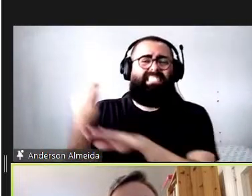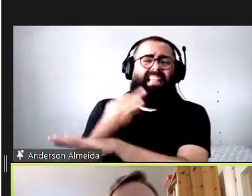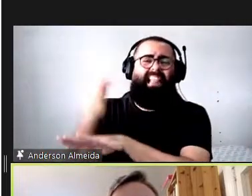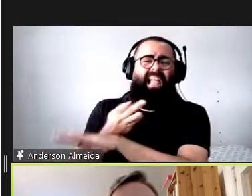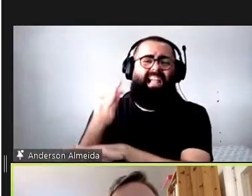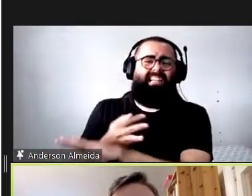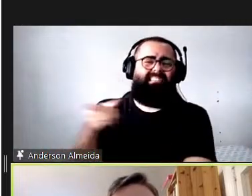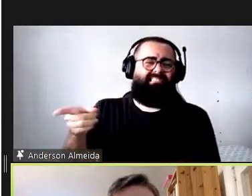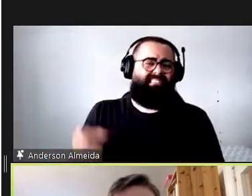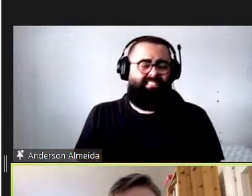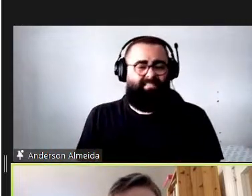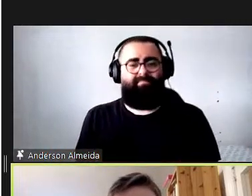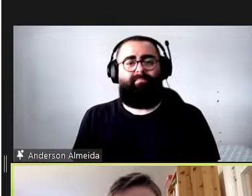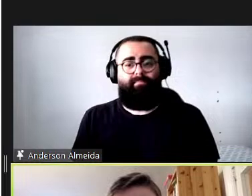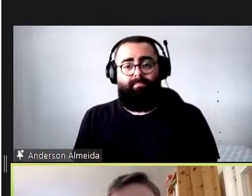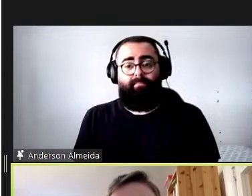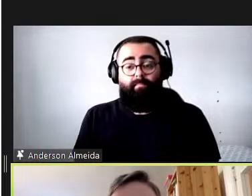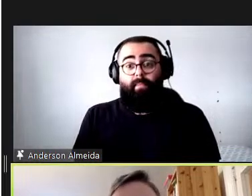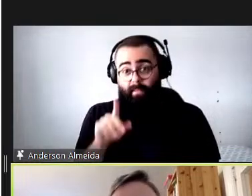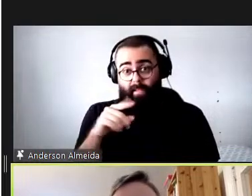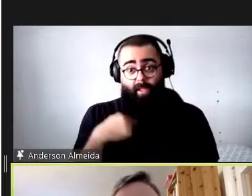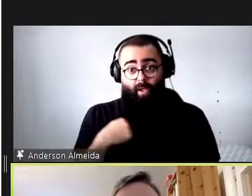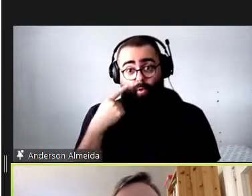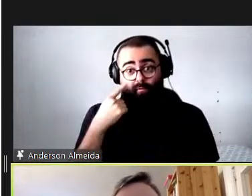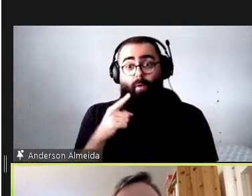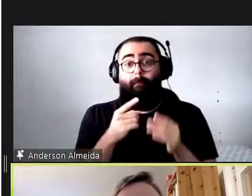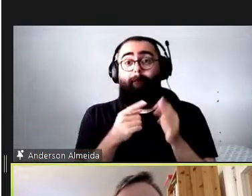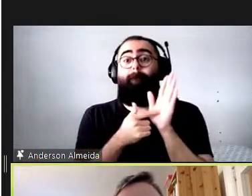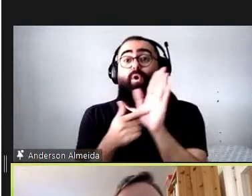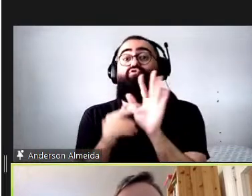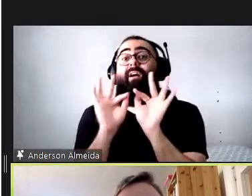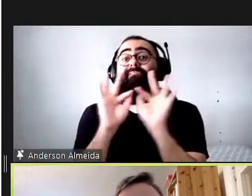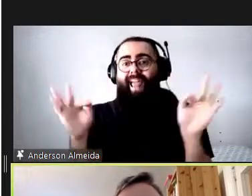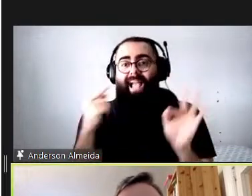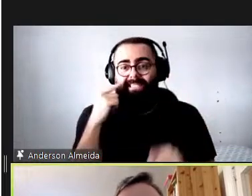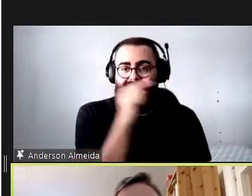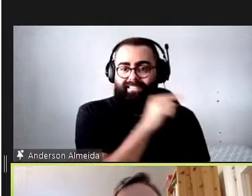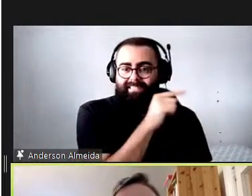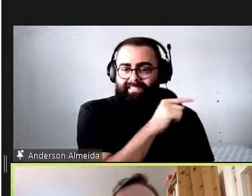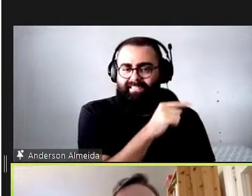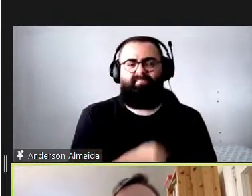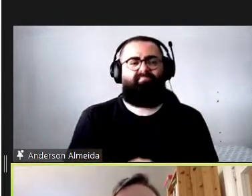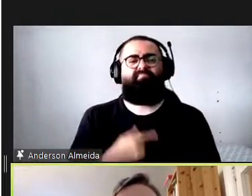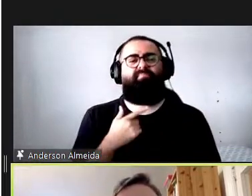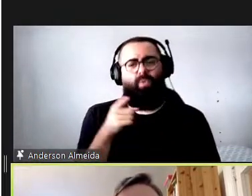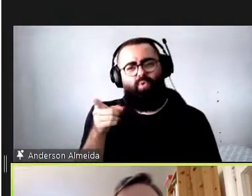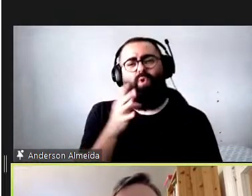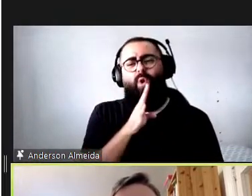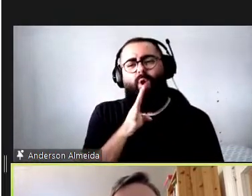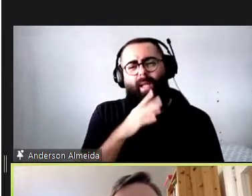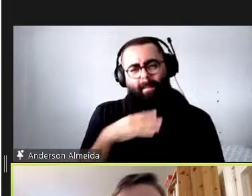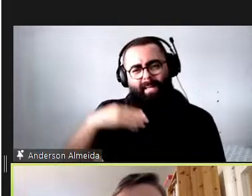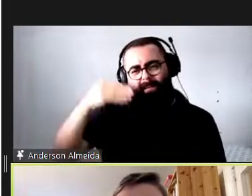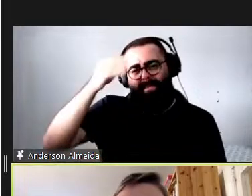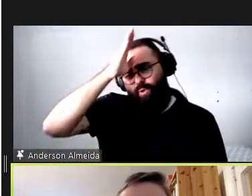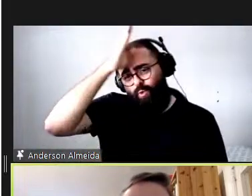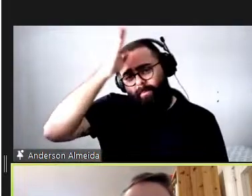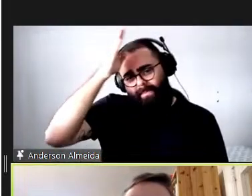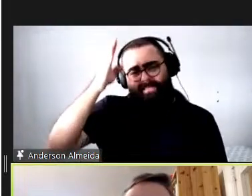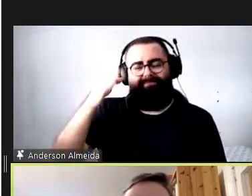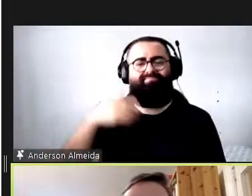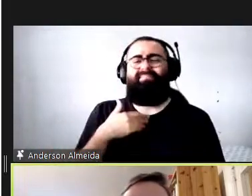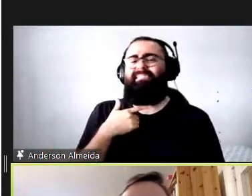And so in this clip that I'm going to show you, she is producing this sequence of 3